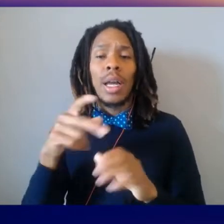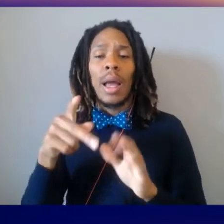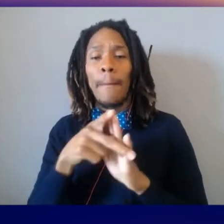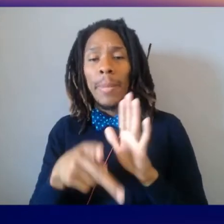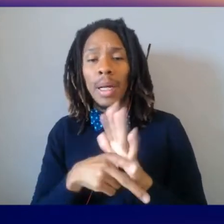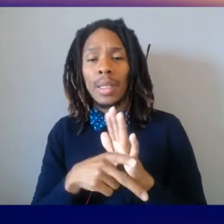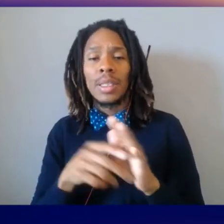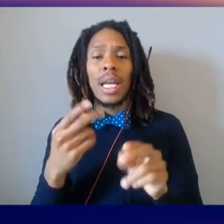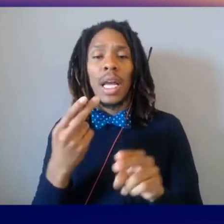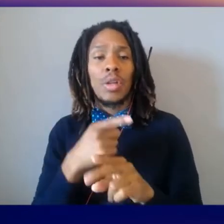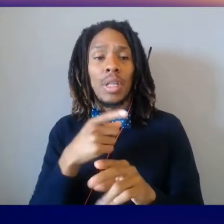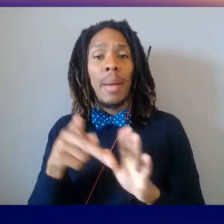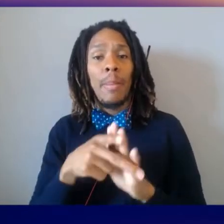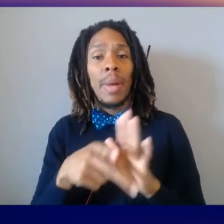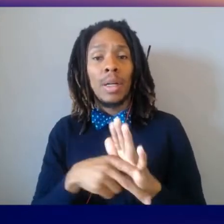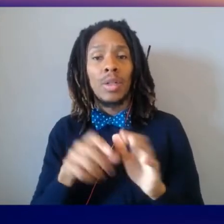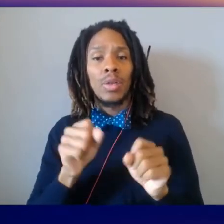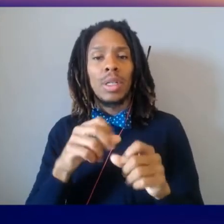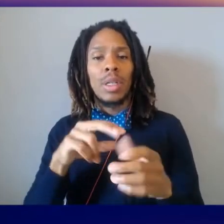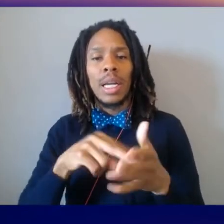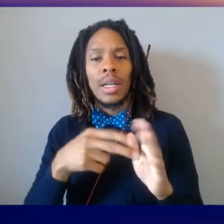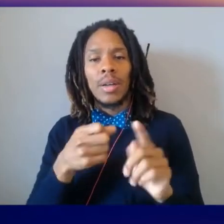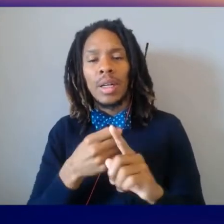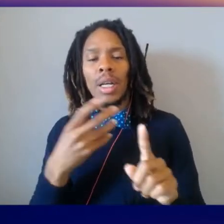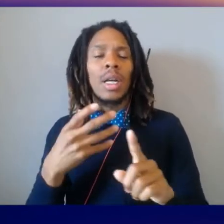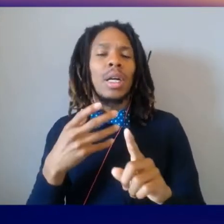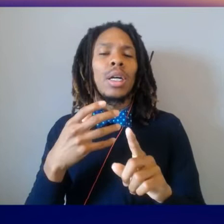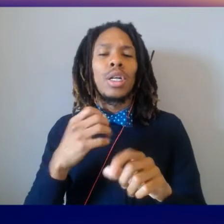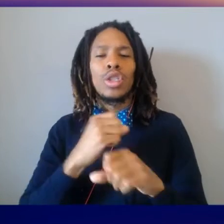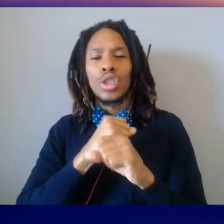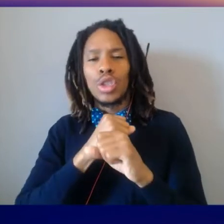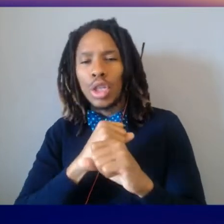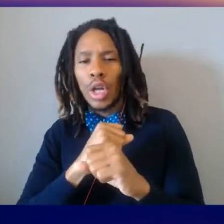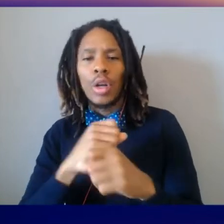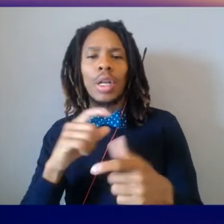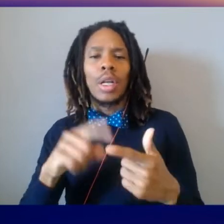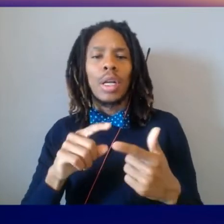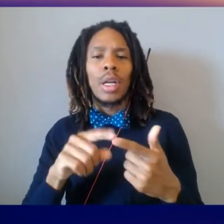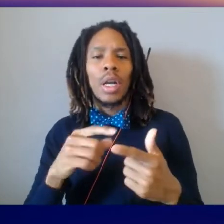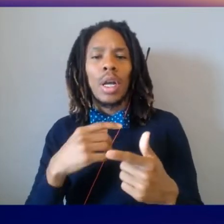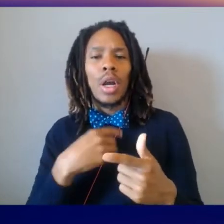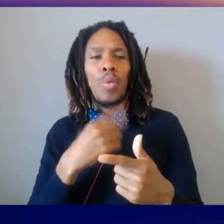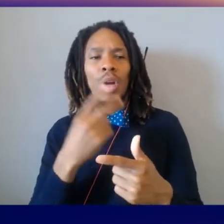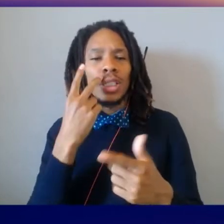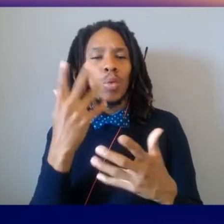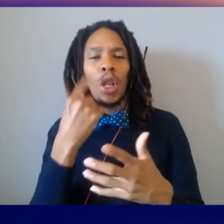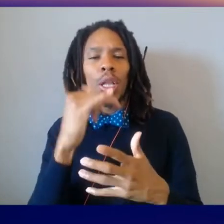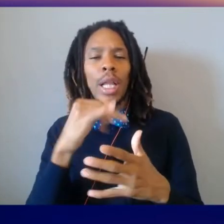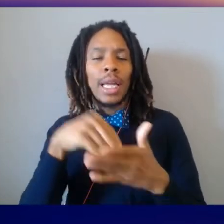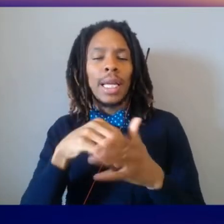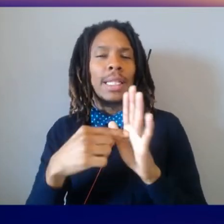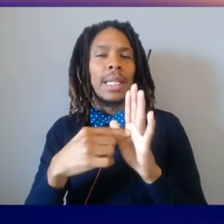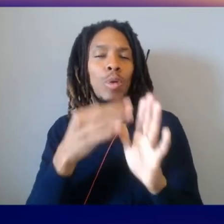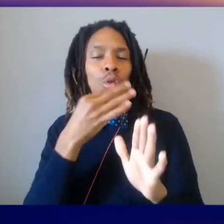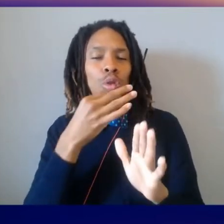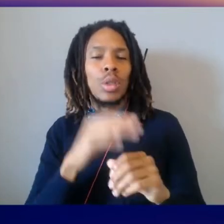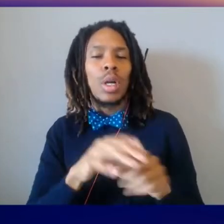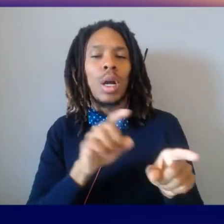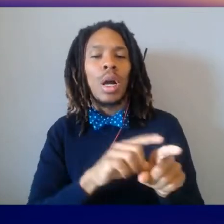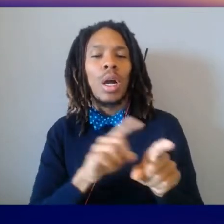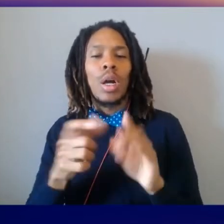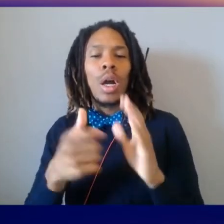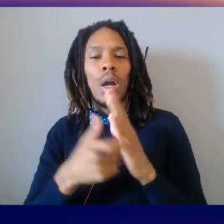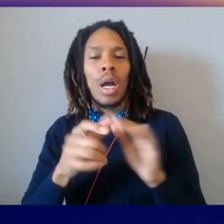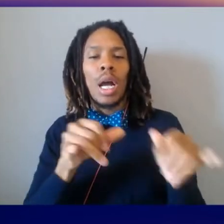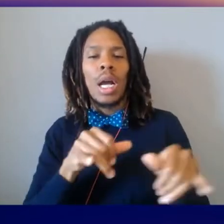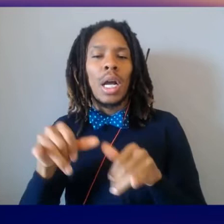these policies, you can define your security posture, and we'll see what that is in the demo. It also lets you automate common network